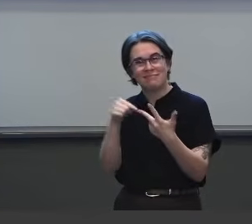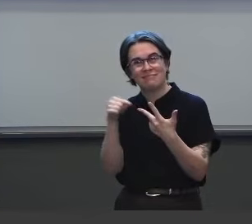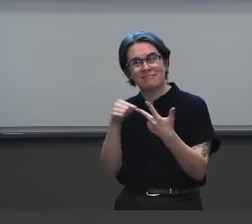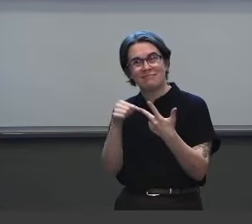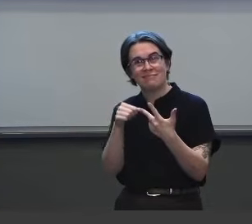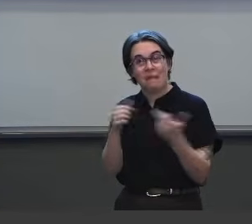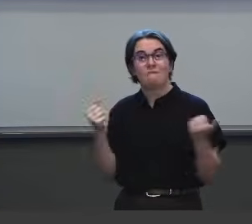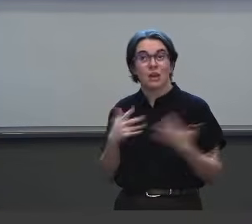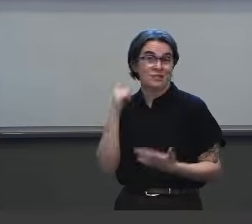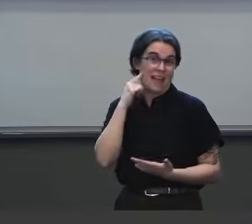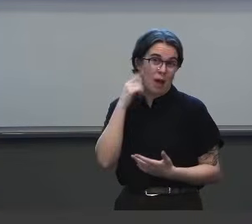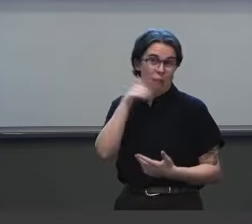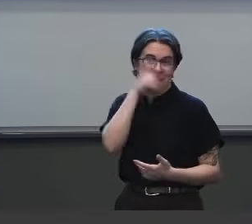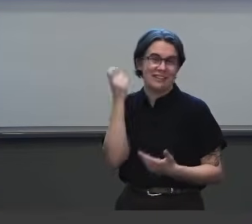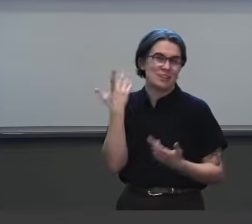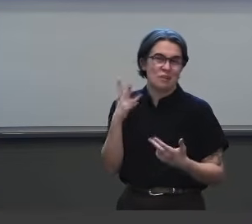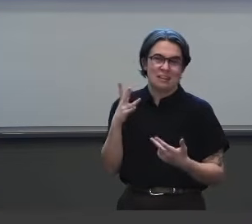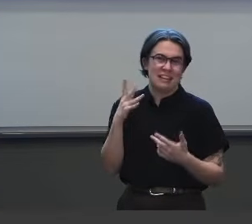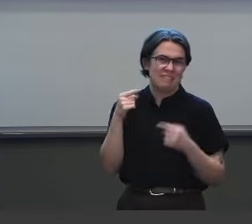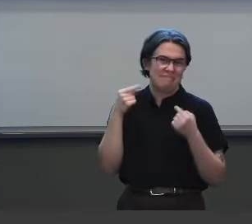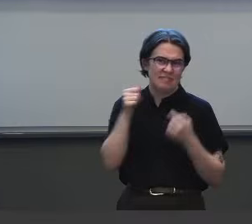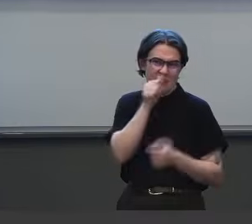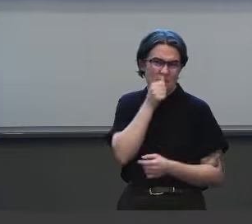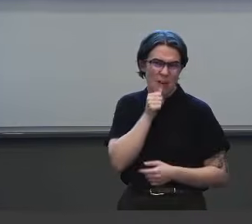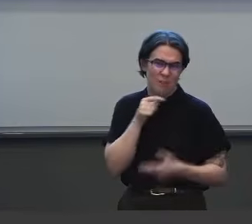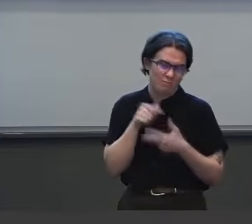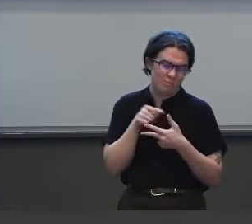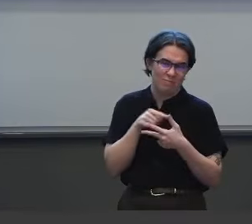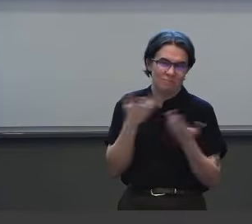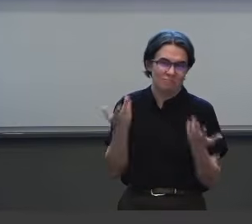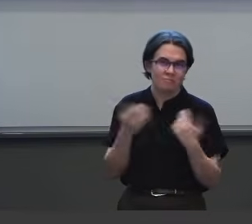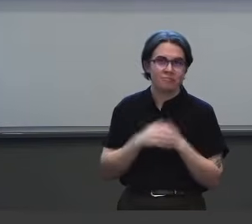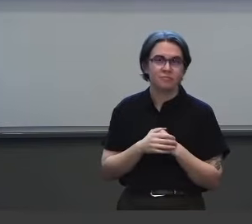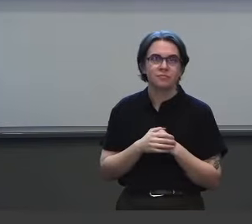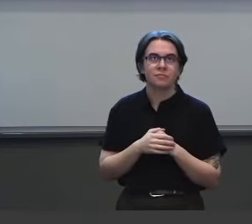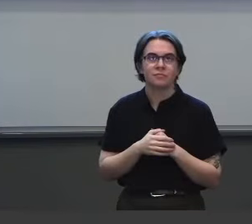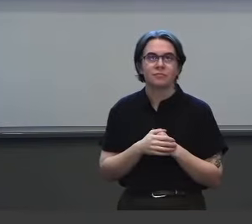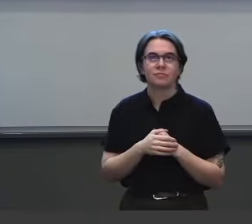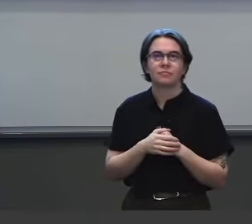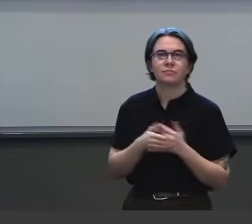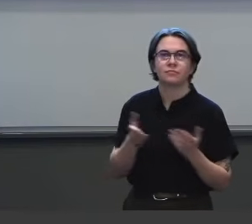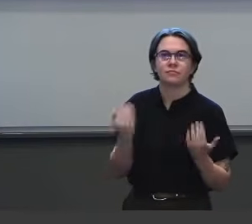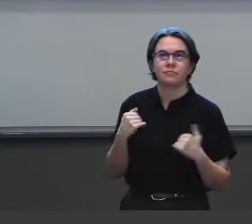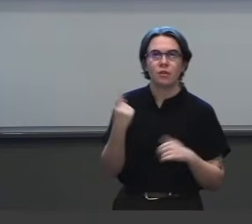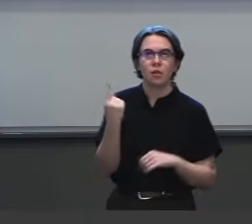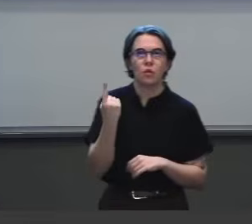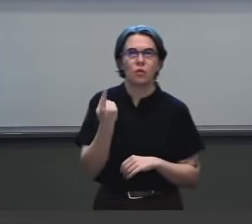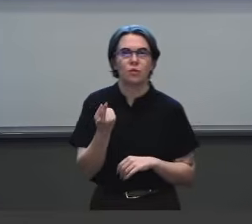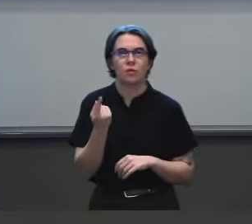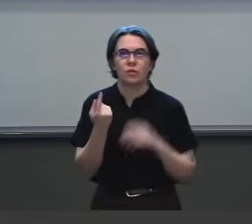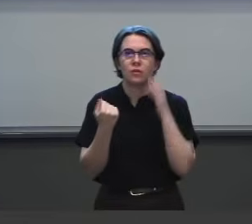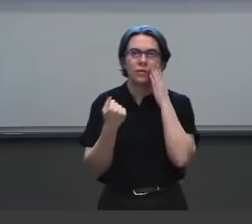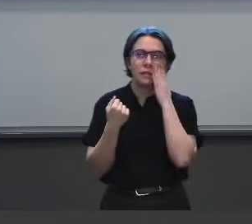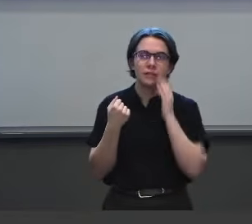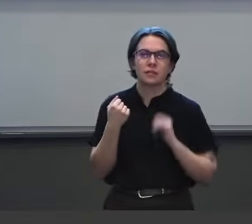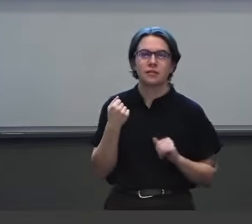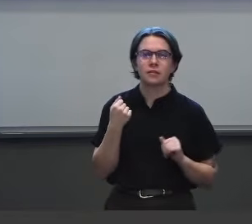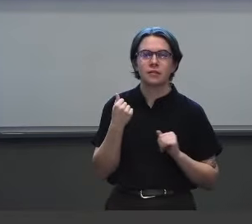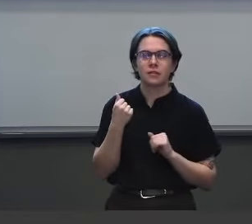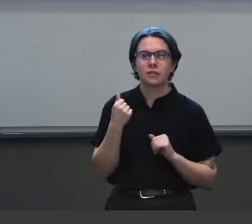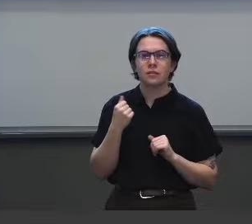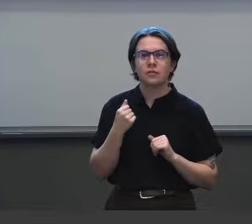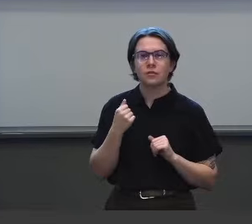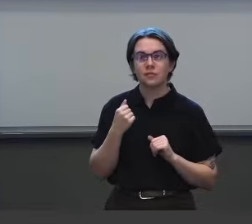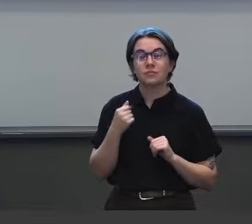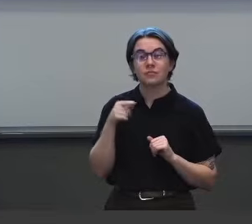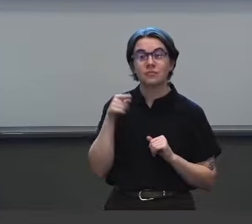And as I mentioned, this is not related to hearing ability. So this is not like super hearing. This is unrelated to that.